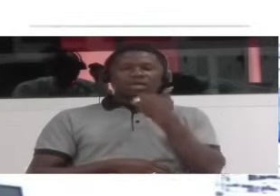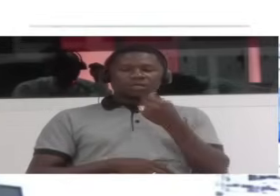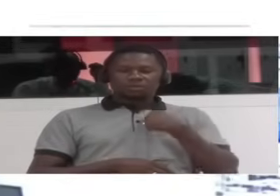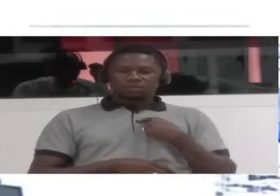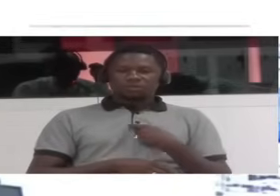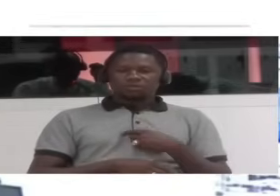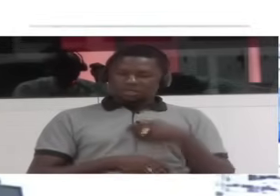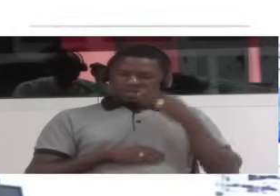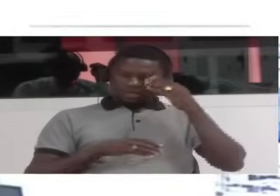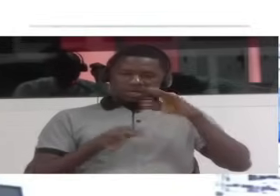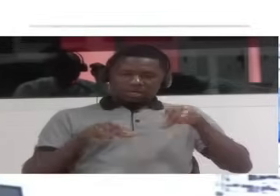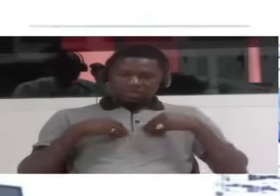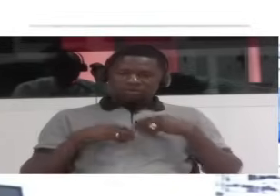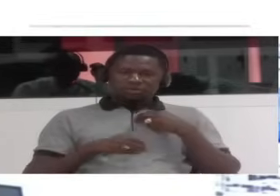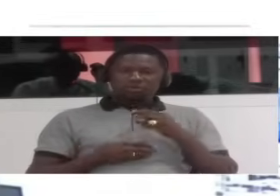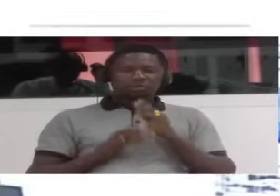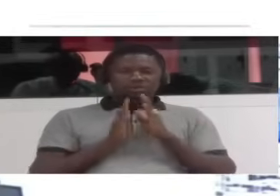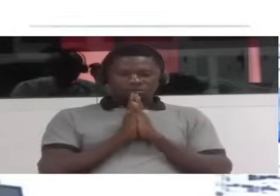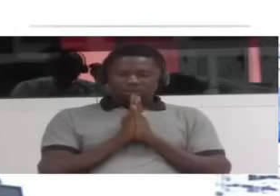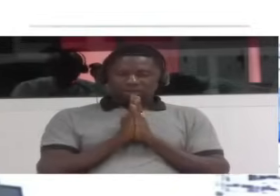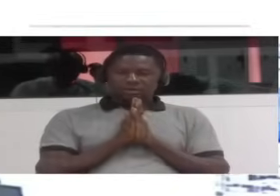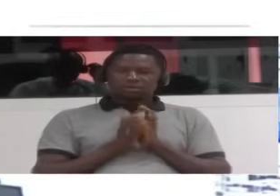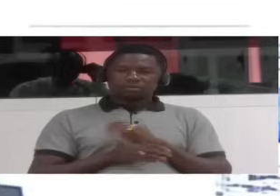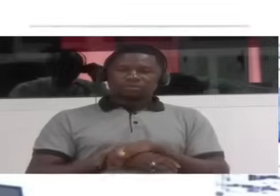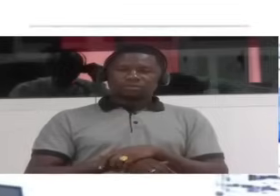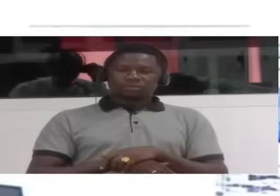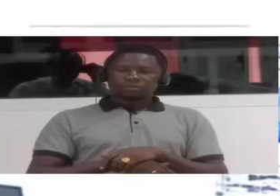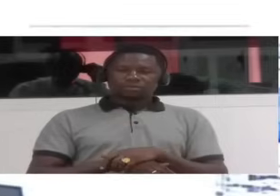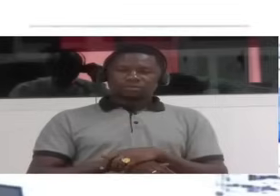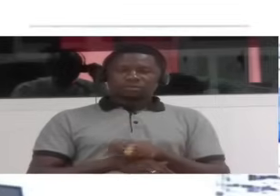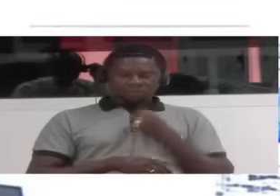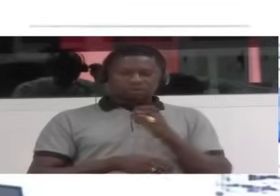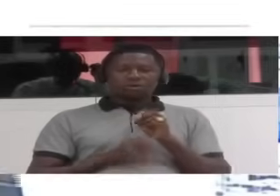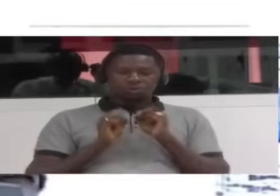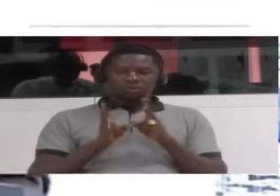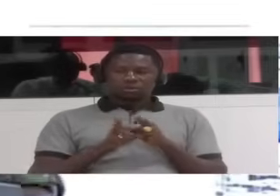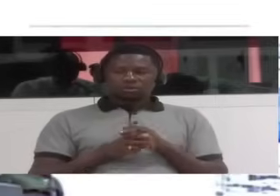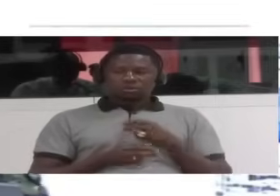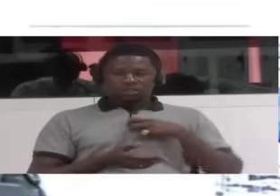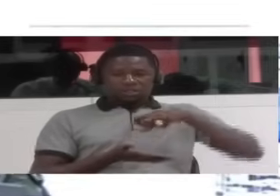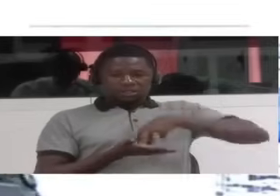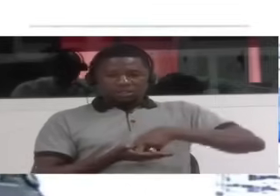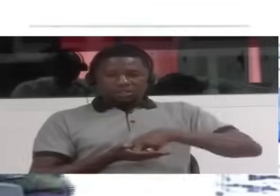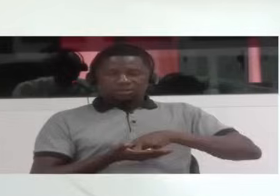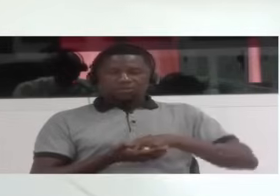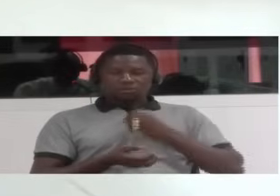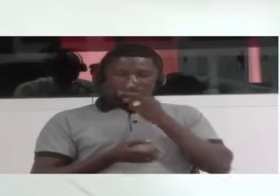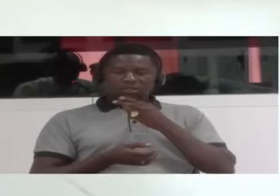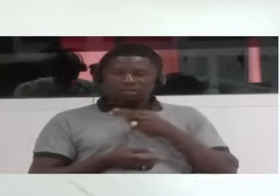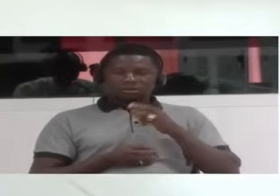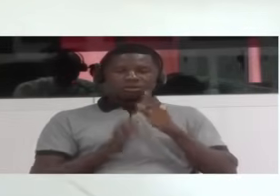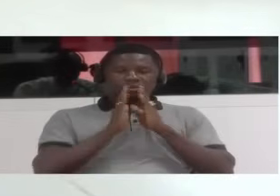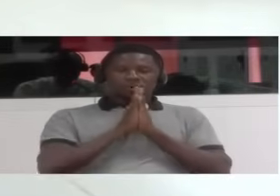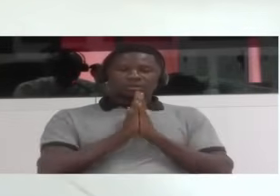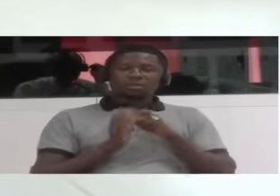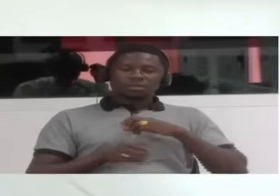for me to allow him to say his prayers. I said, go ahead. He kneeled down to say his prayers.